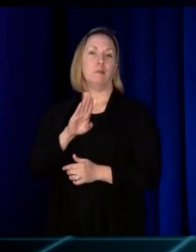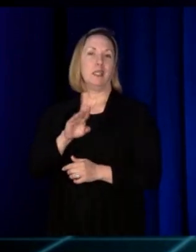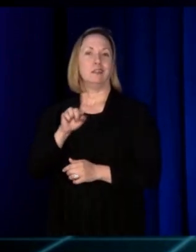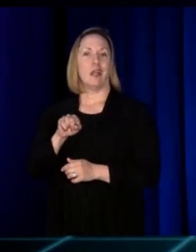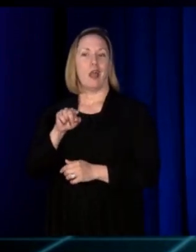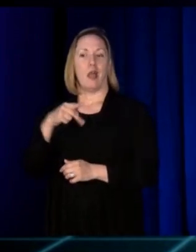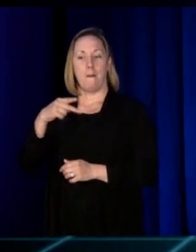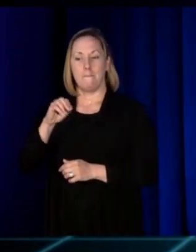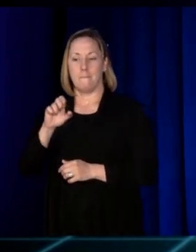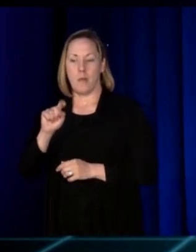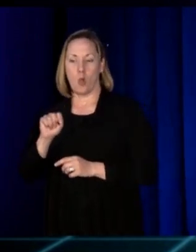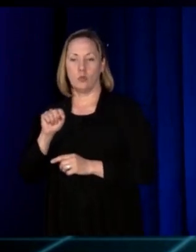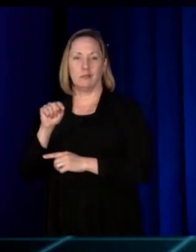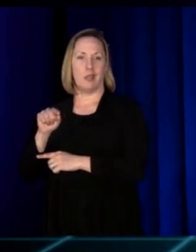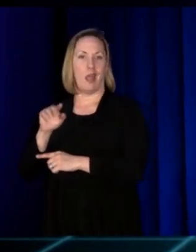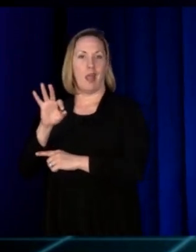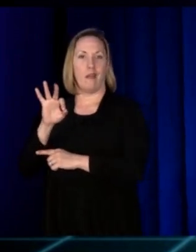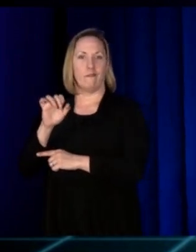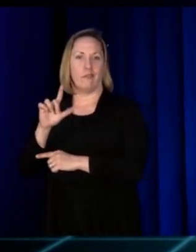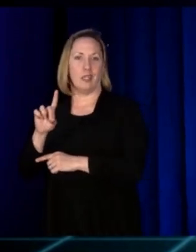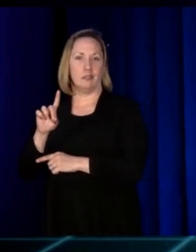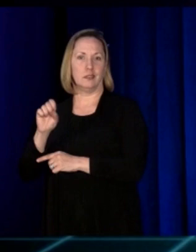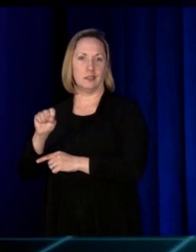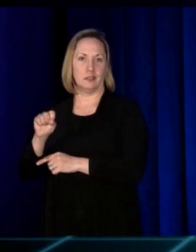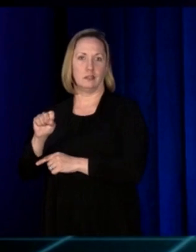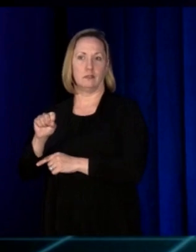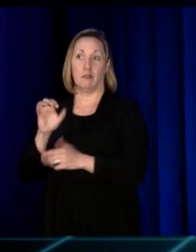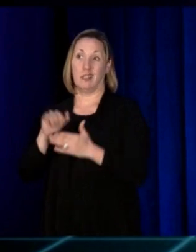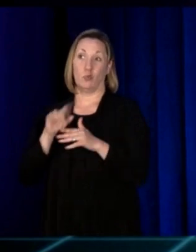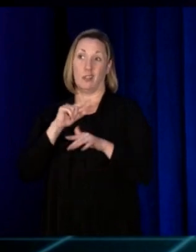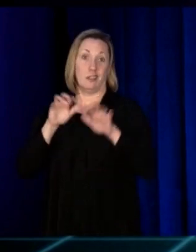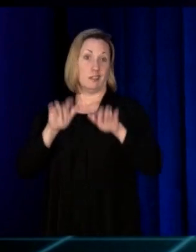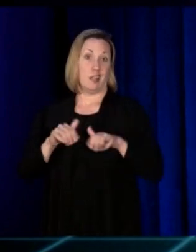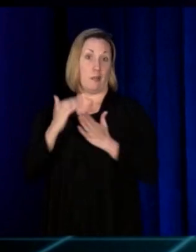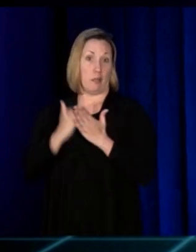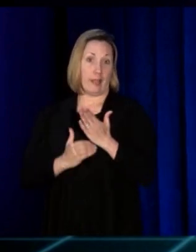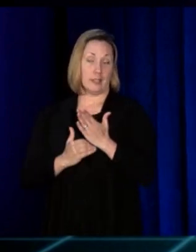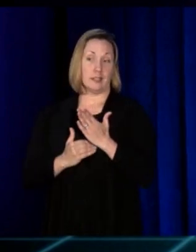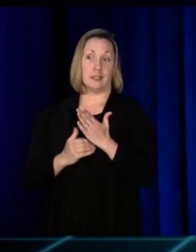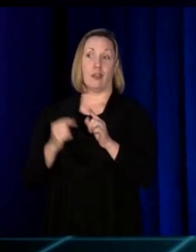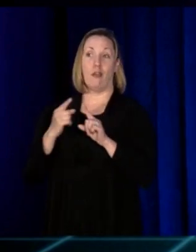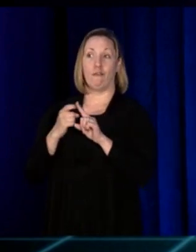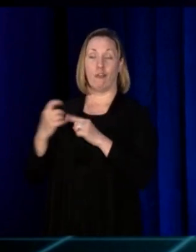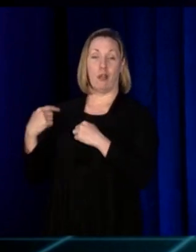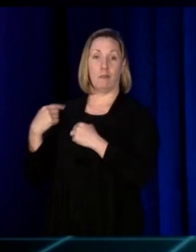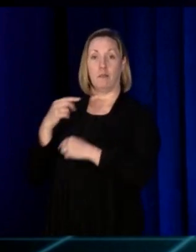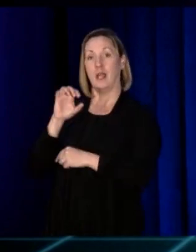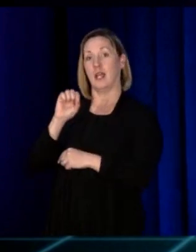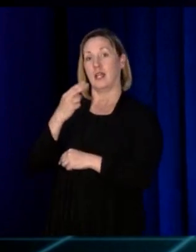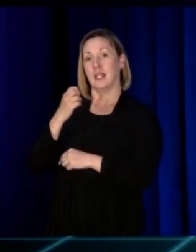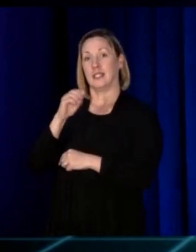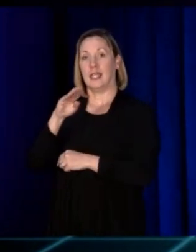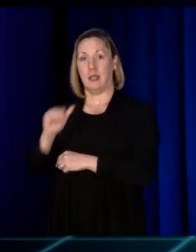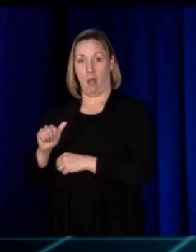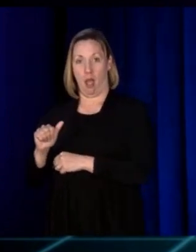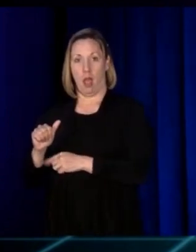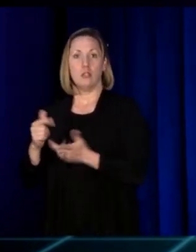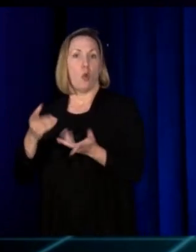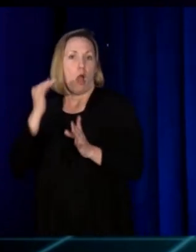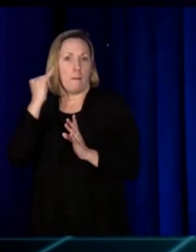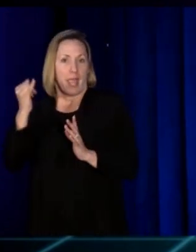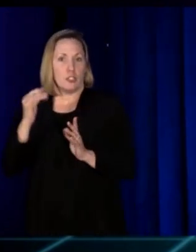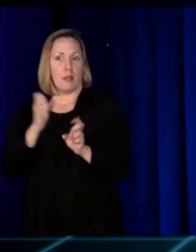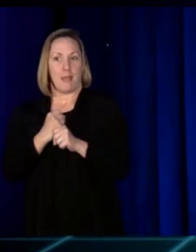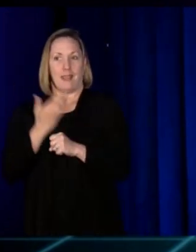db.post.fields, this is basically a typed list introspected from the schema. And so you could imagine making